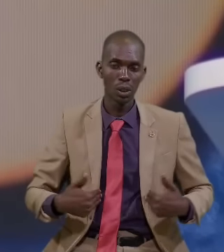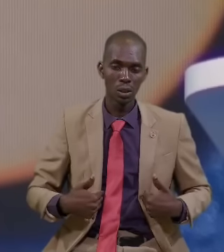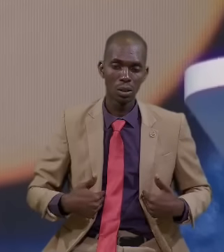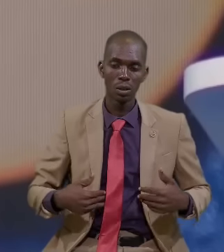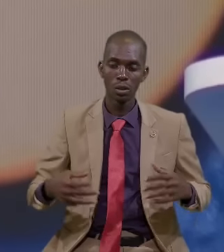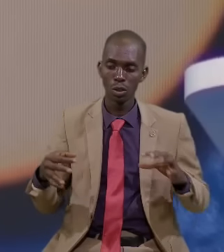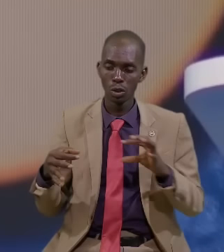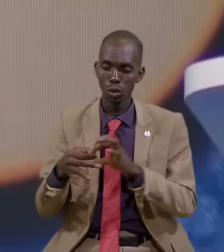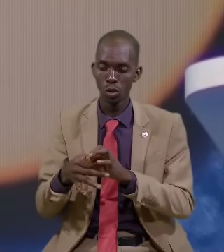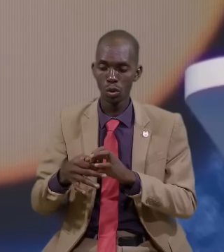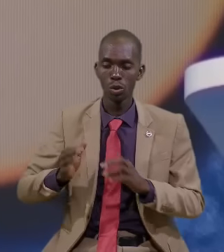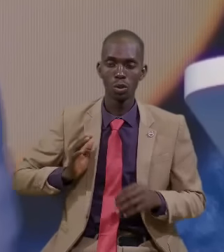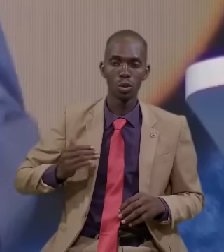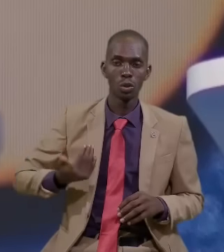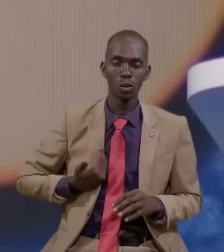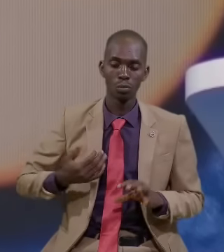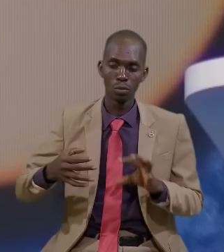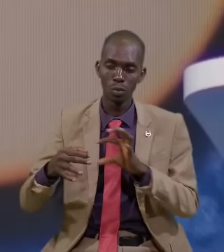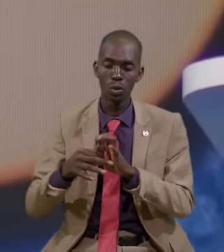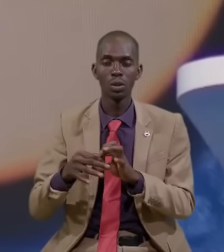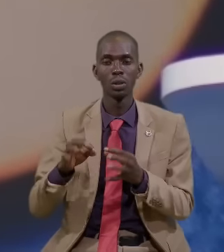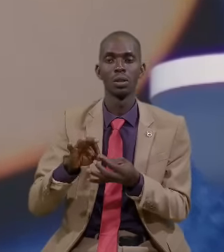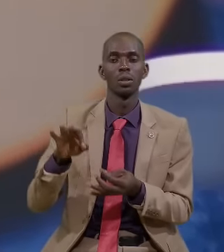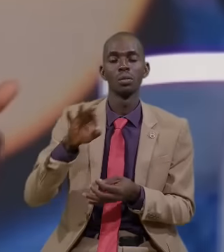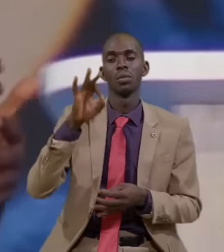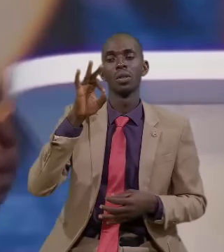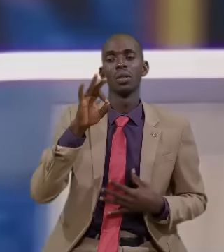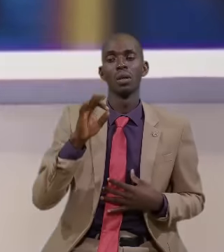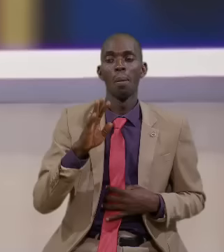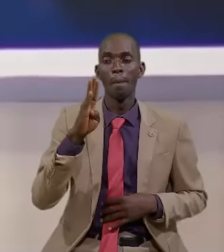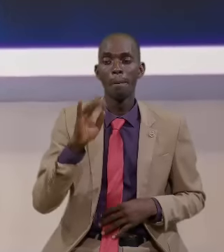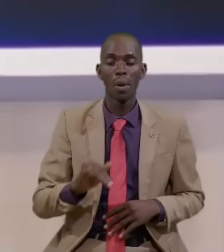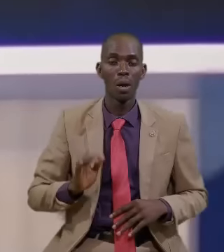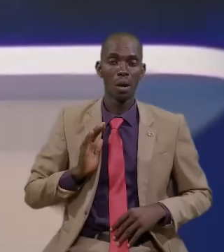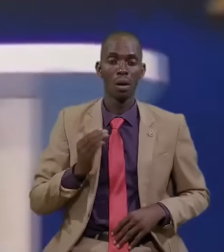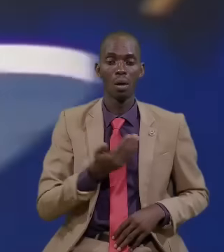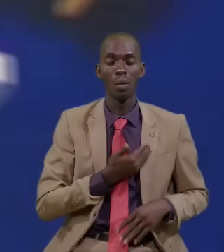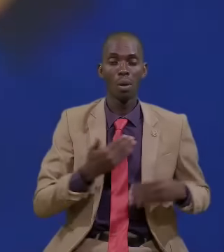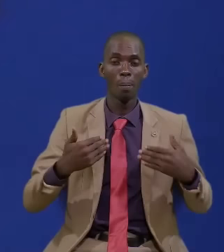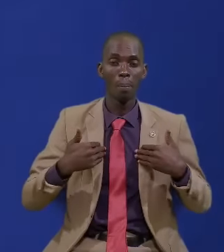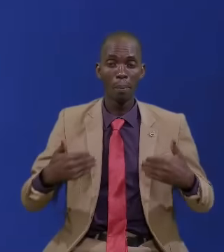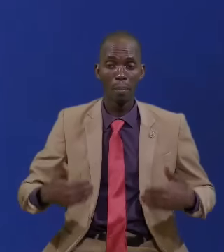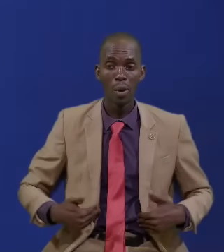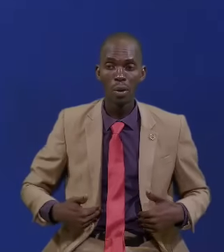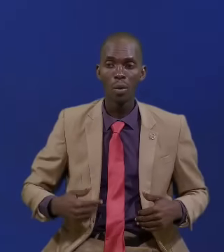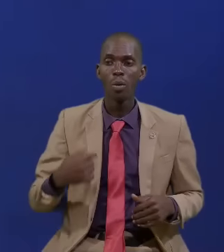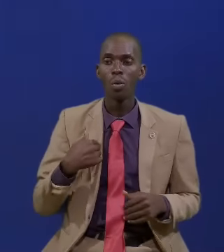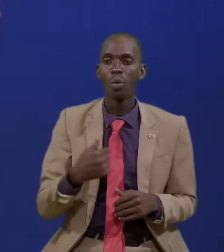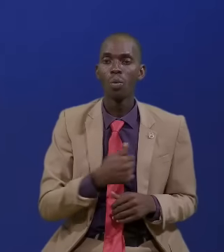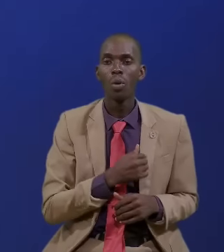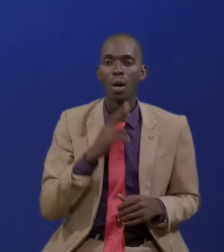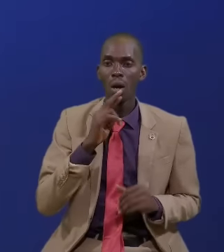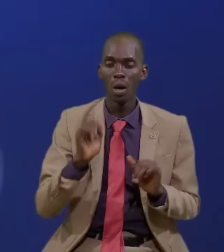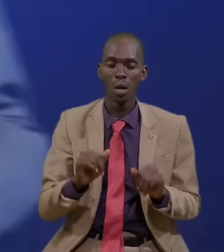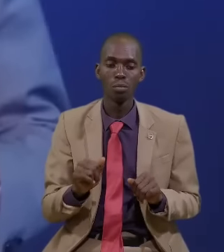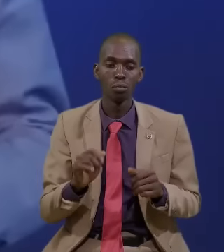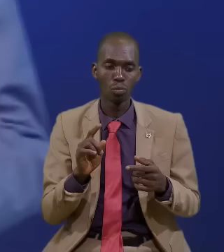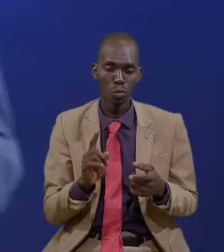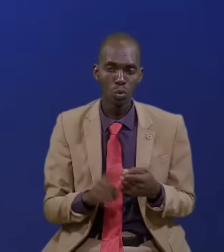we have spirit. By our body, we're able to contact the